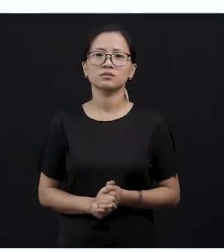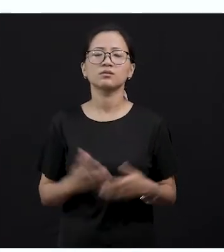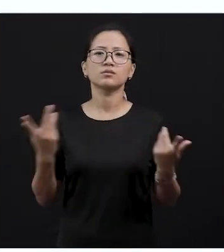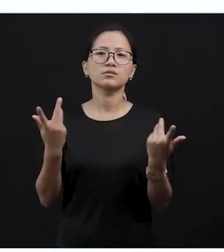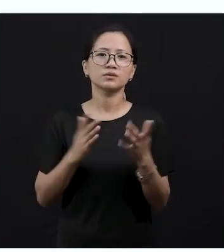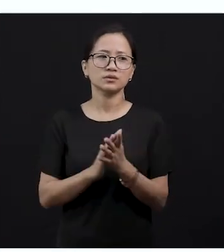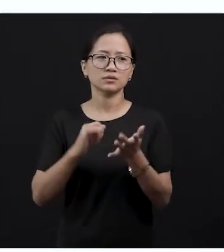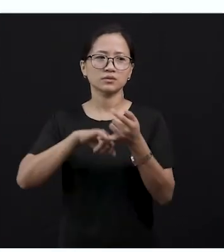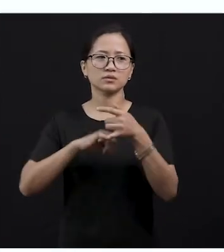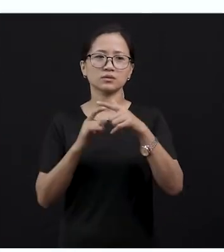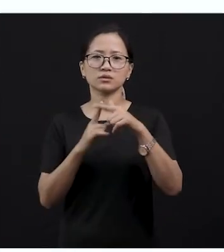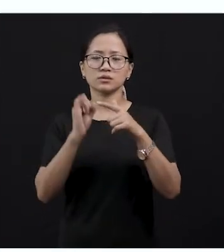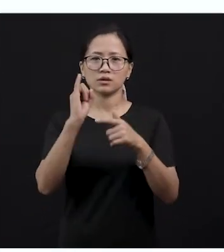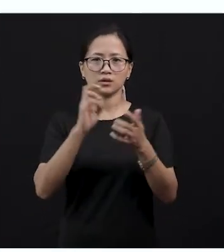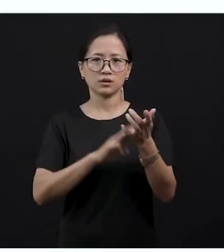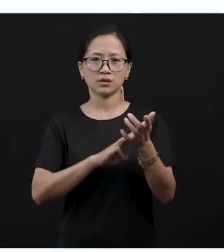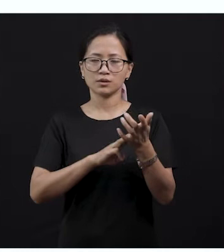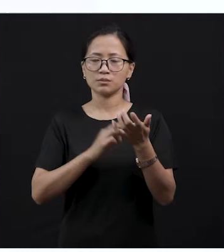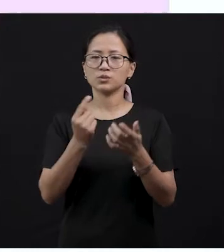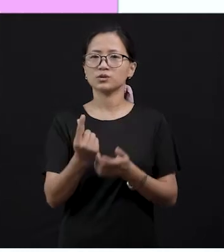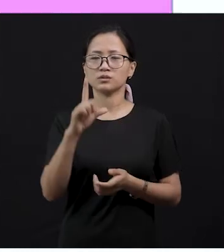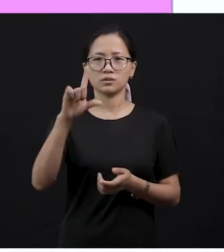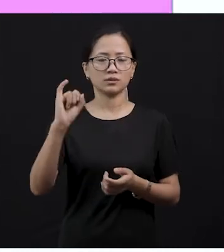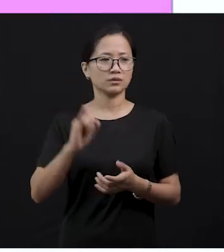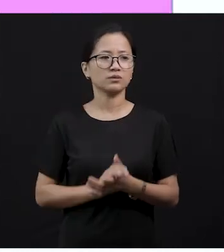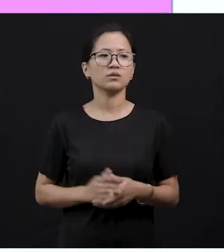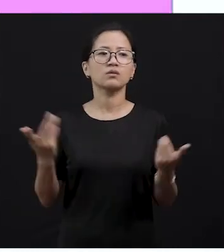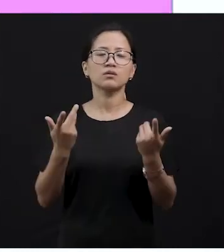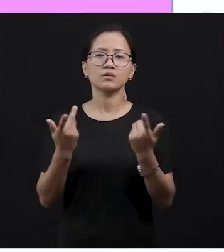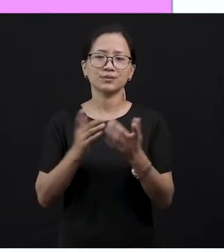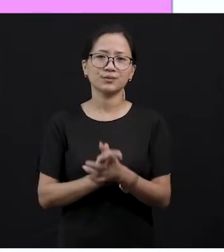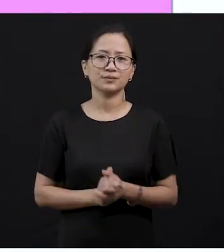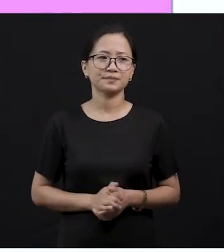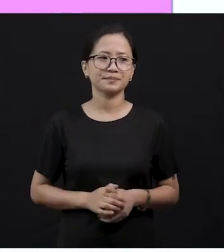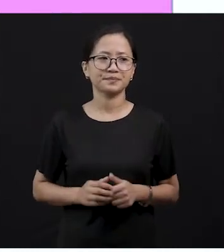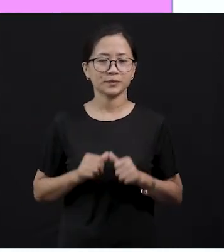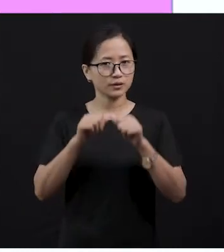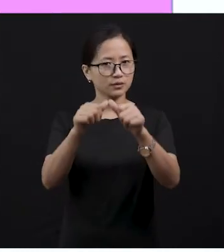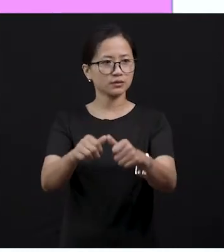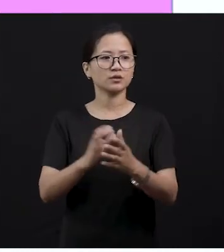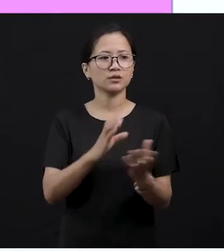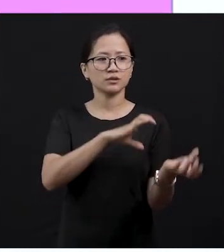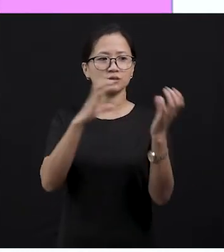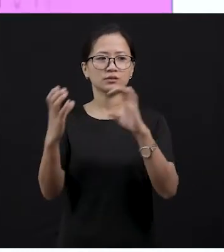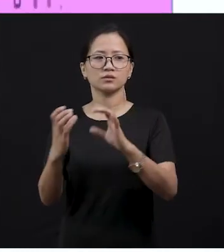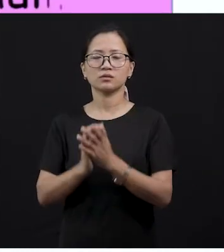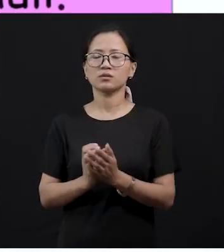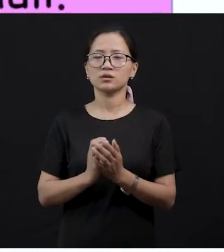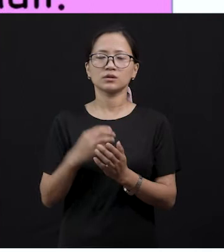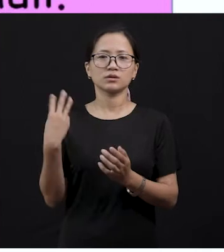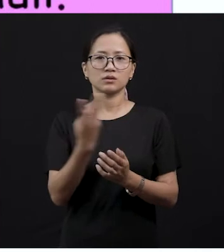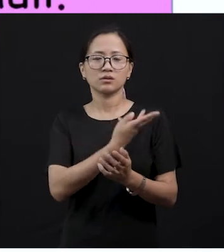a stimuli? Students, what is a stimuli? Let us see. What is a stimuli? Changes in